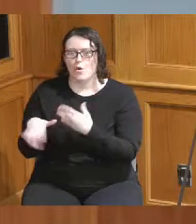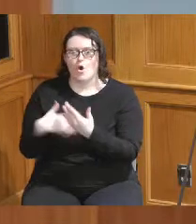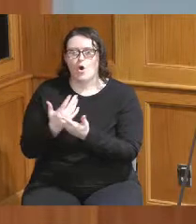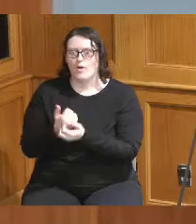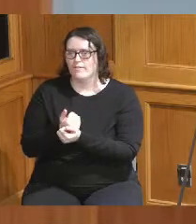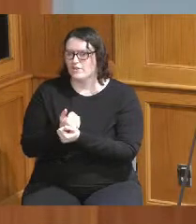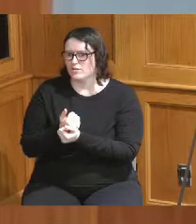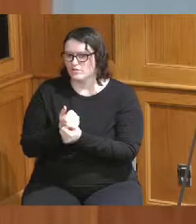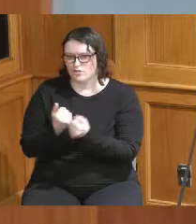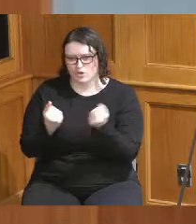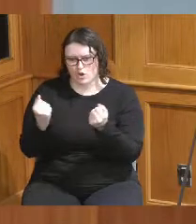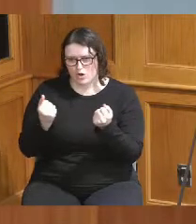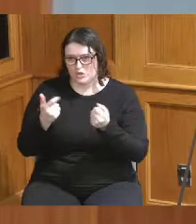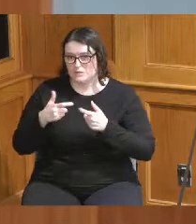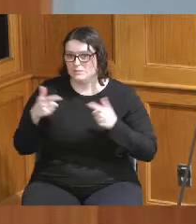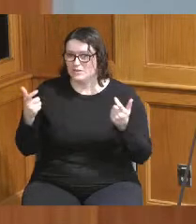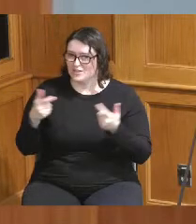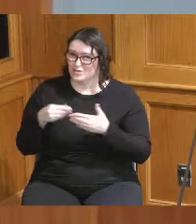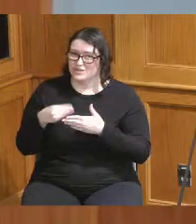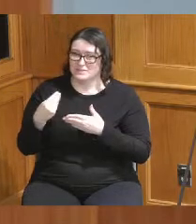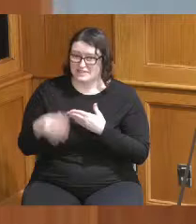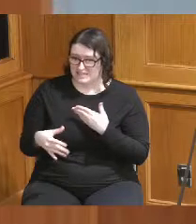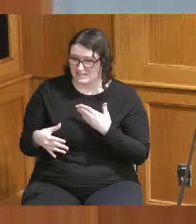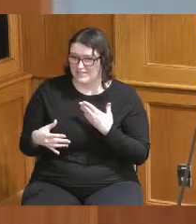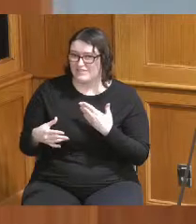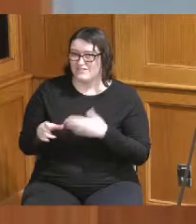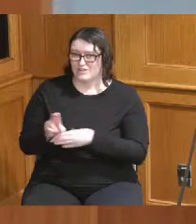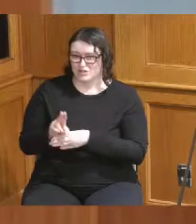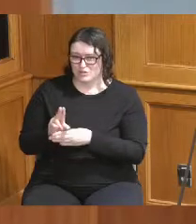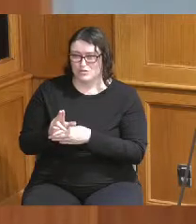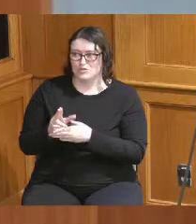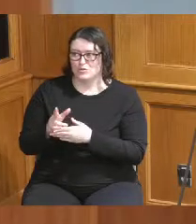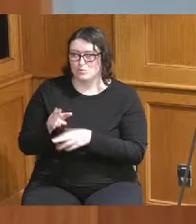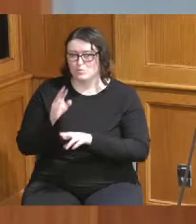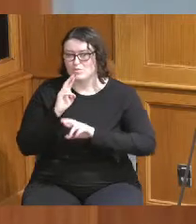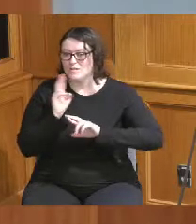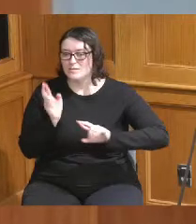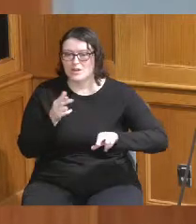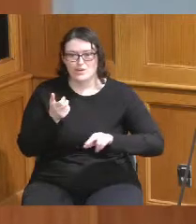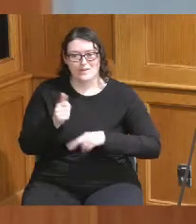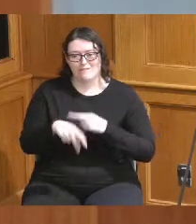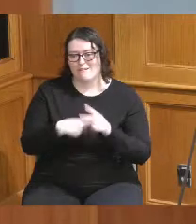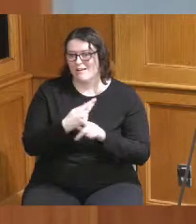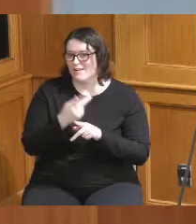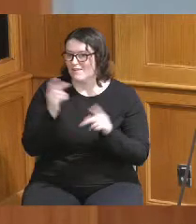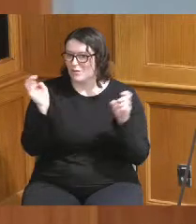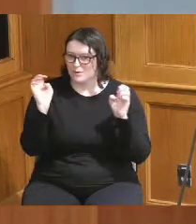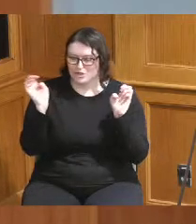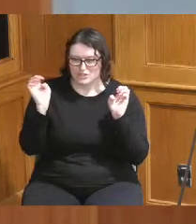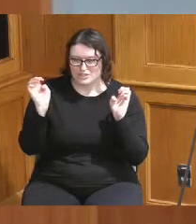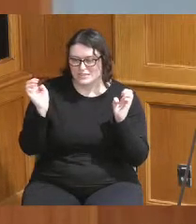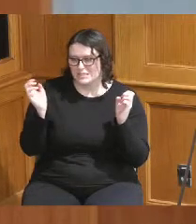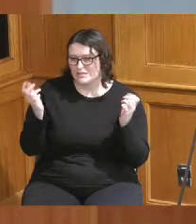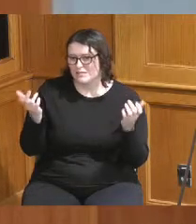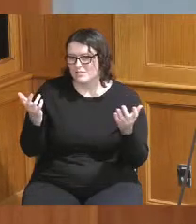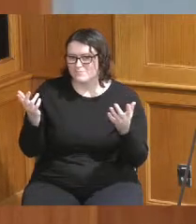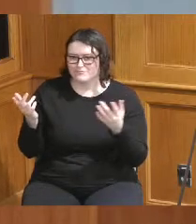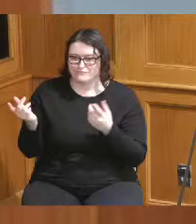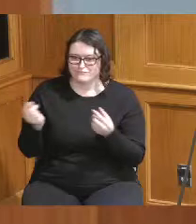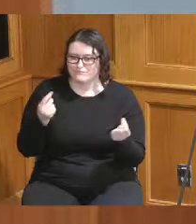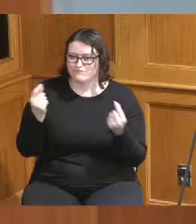vehicles, the very large, expensive vehicles that are used to respond to any kind of emergency and just to do